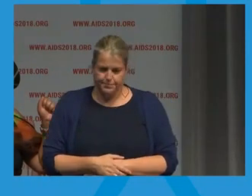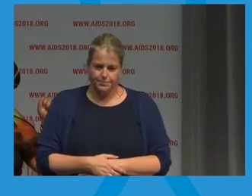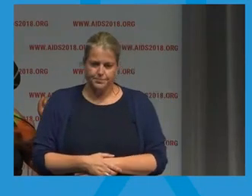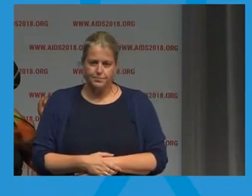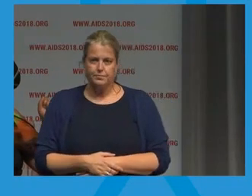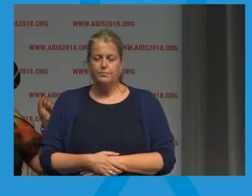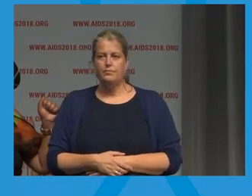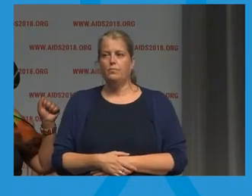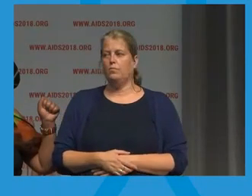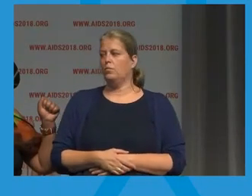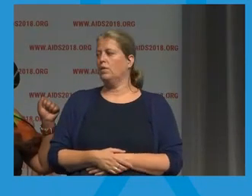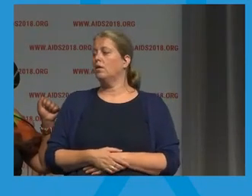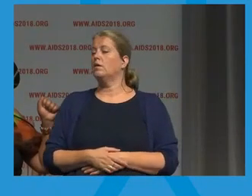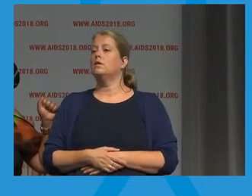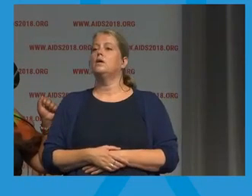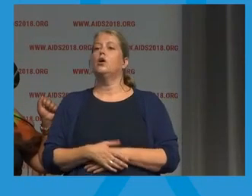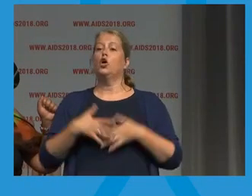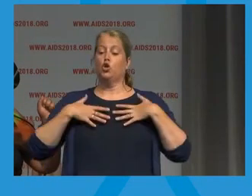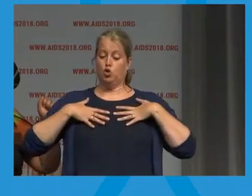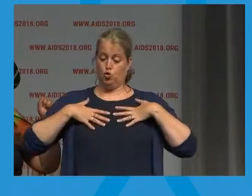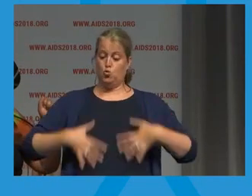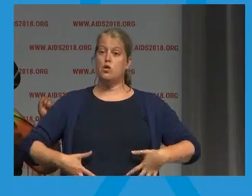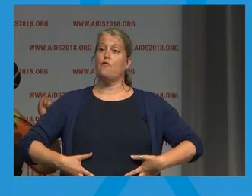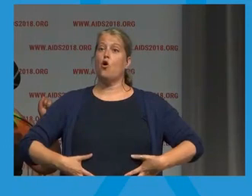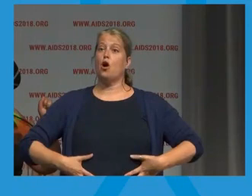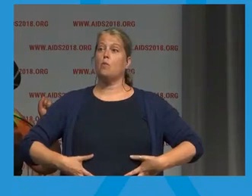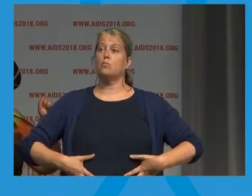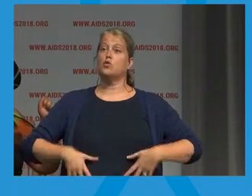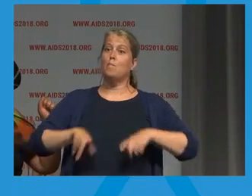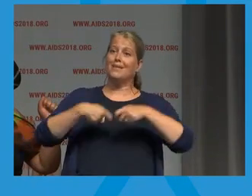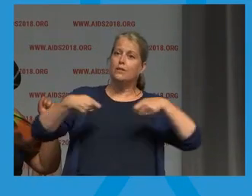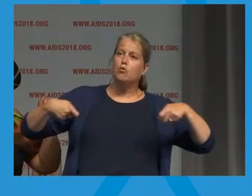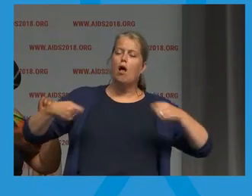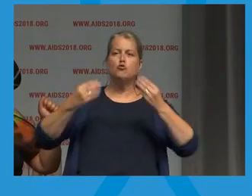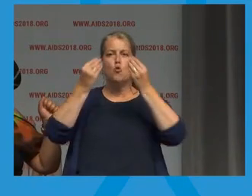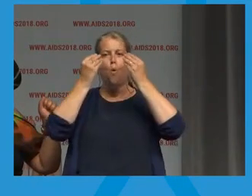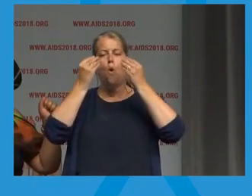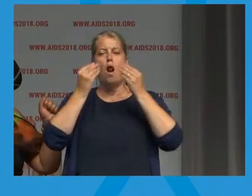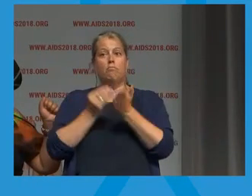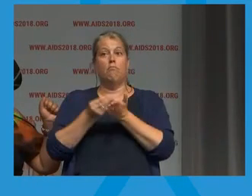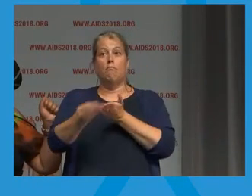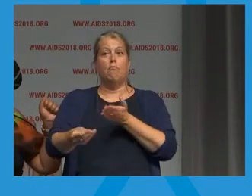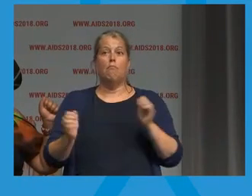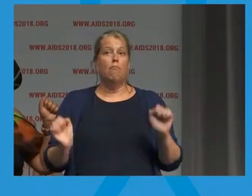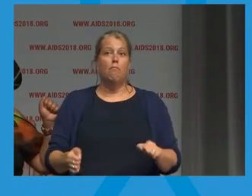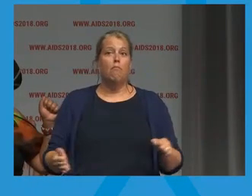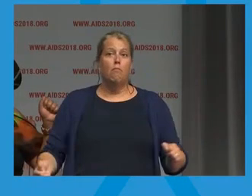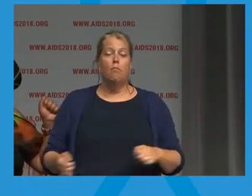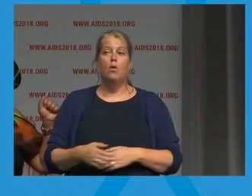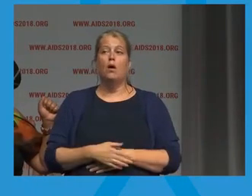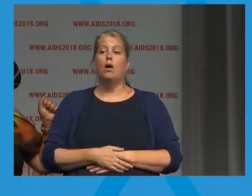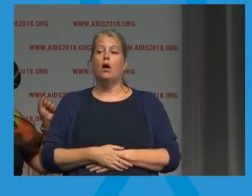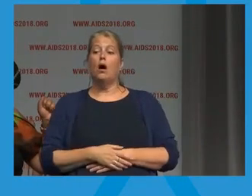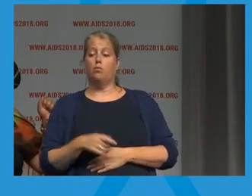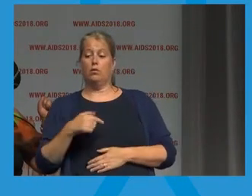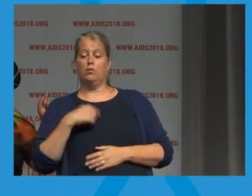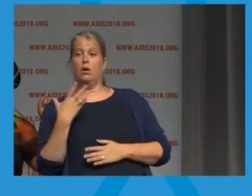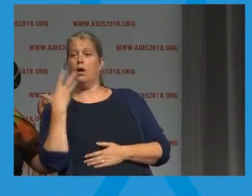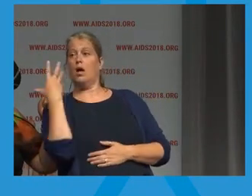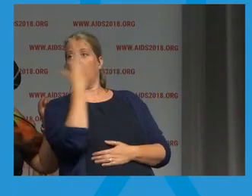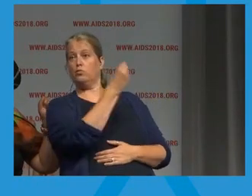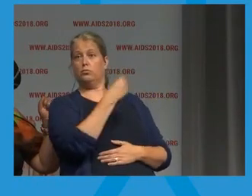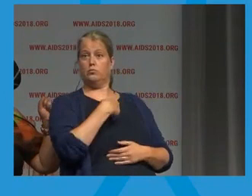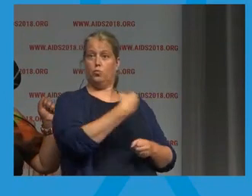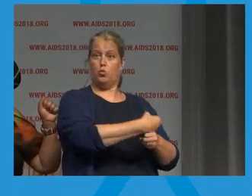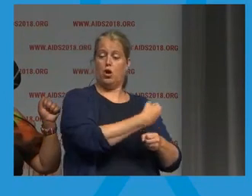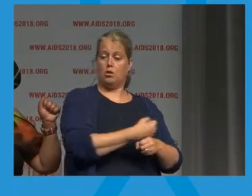We cannot afford the uniforms and materials for their schooling. We cannot afford to keep them safe while we are going out for the